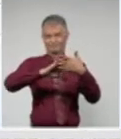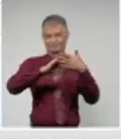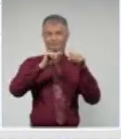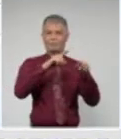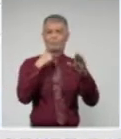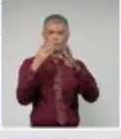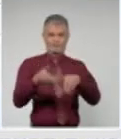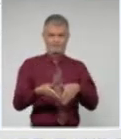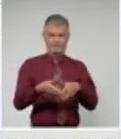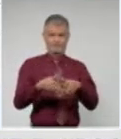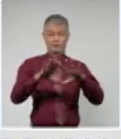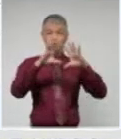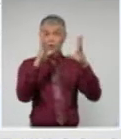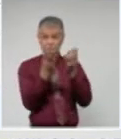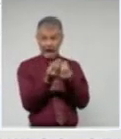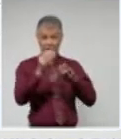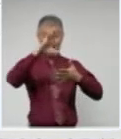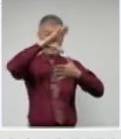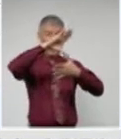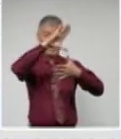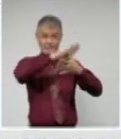of